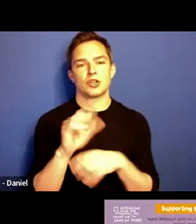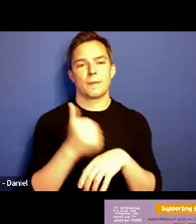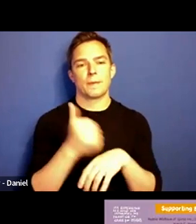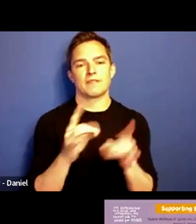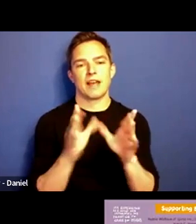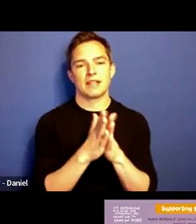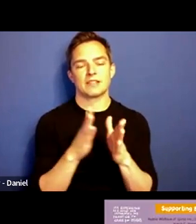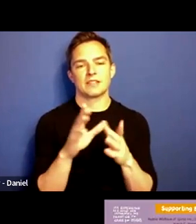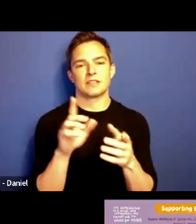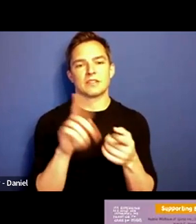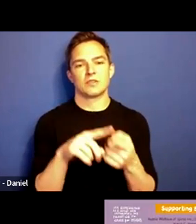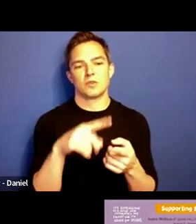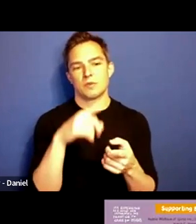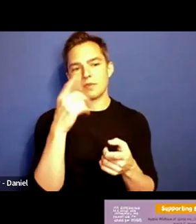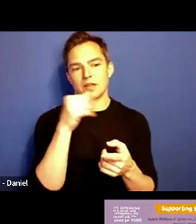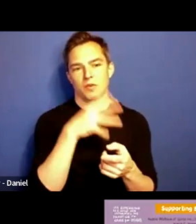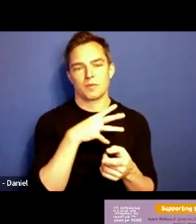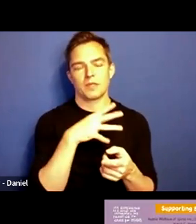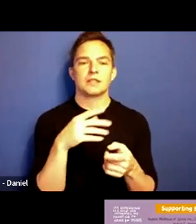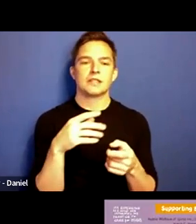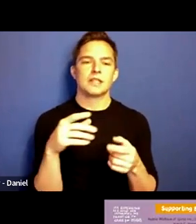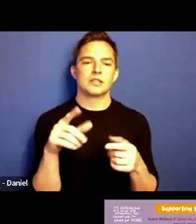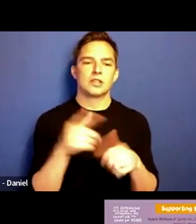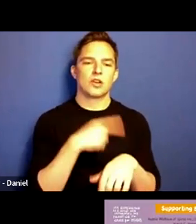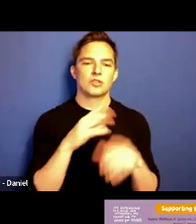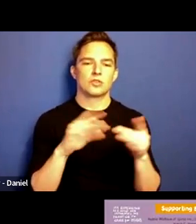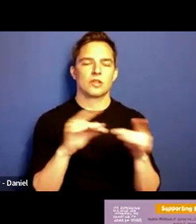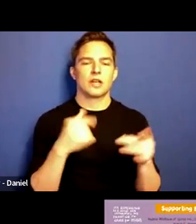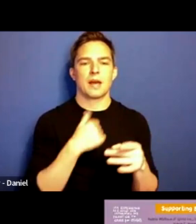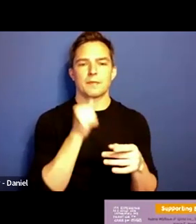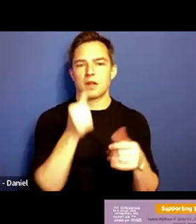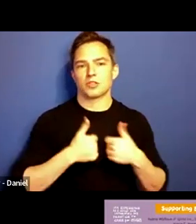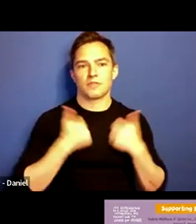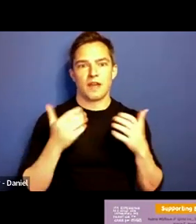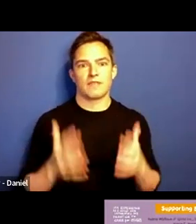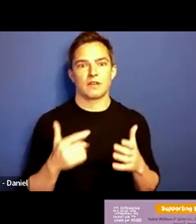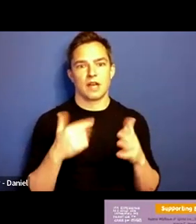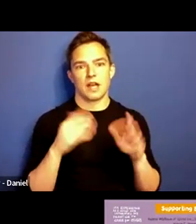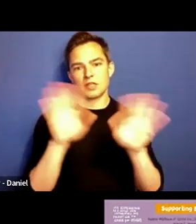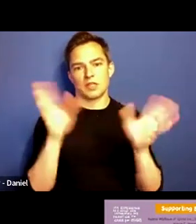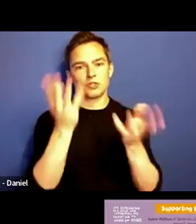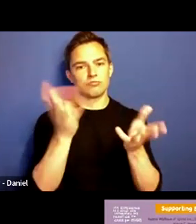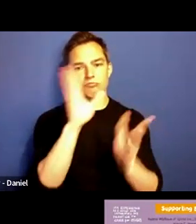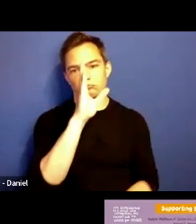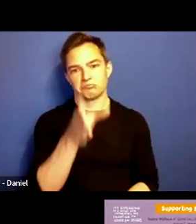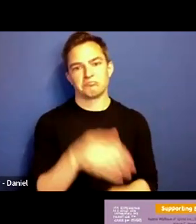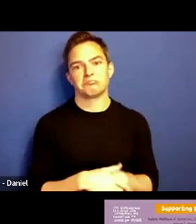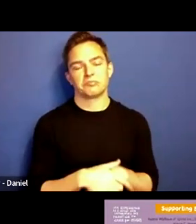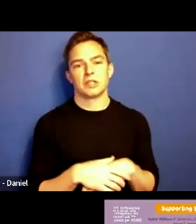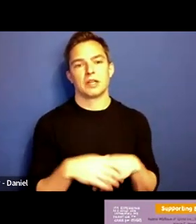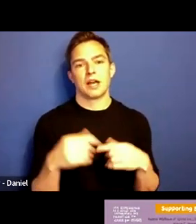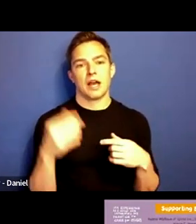Black women, it's kind of a long story. As I grew up, I myself am not a survivor. I want to be clear about that. And I